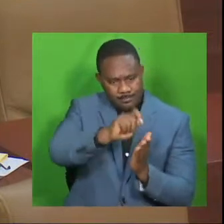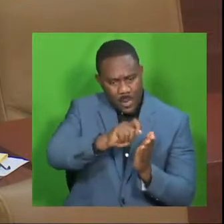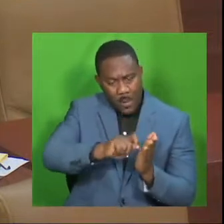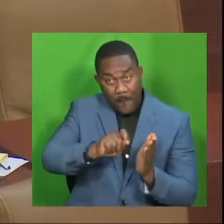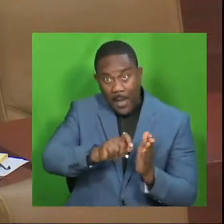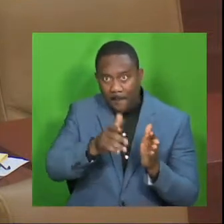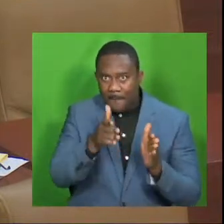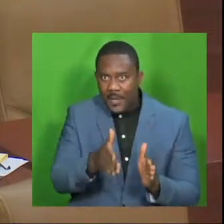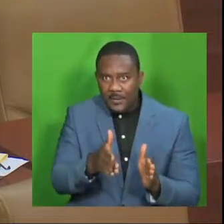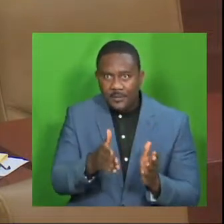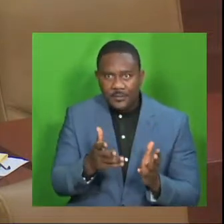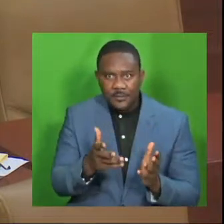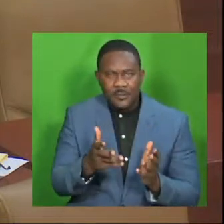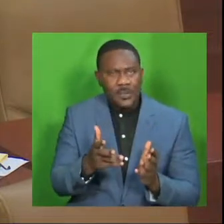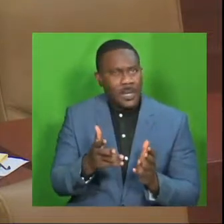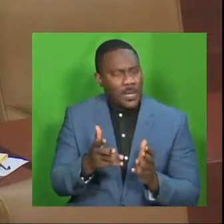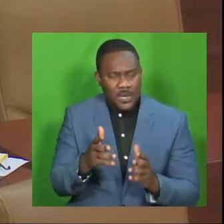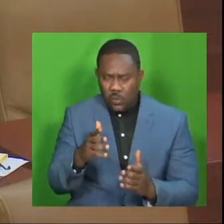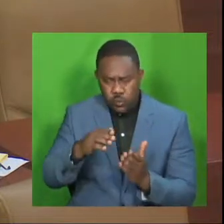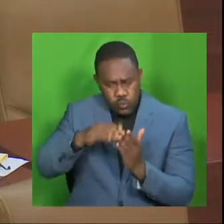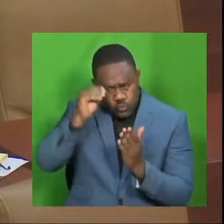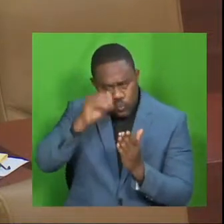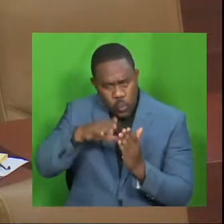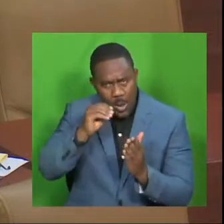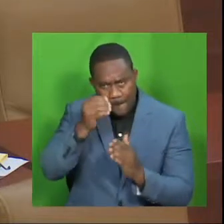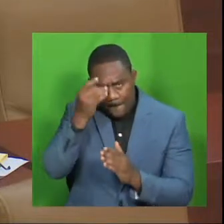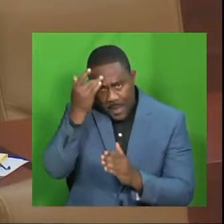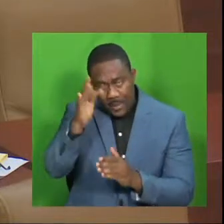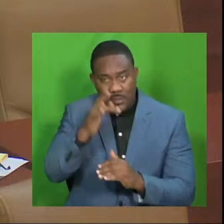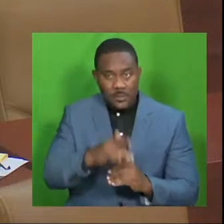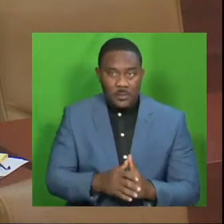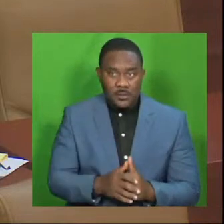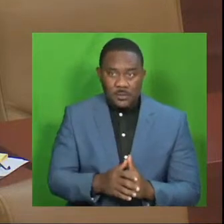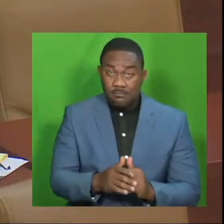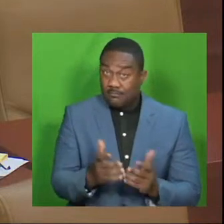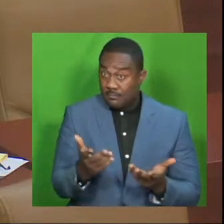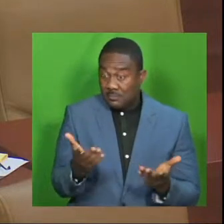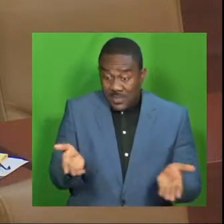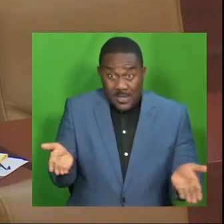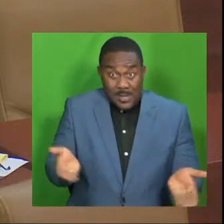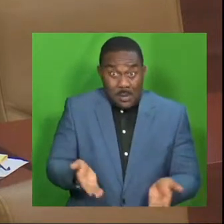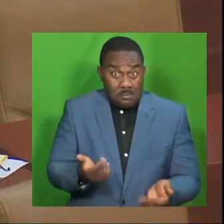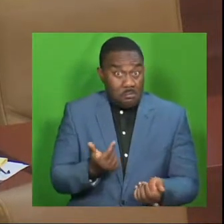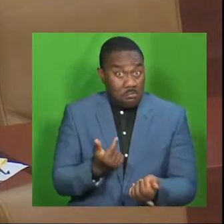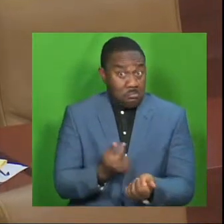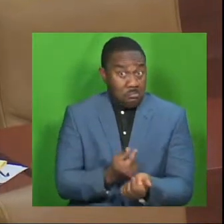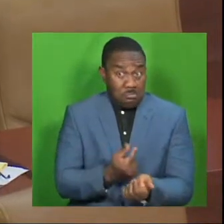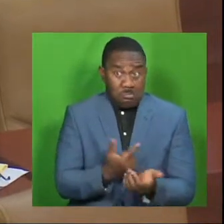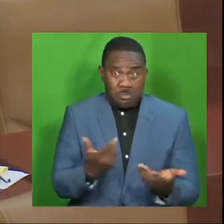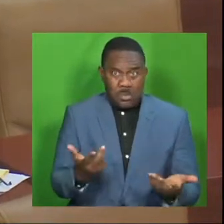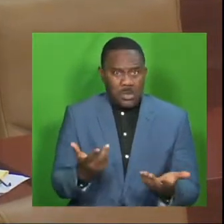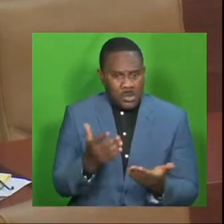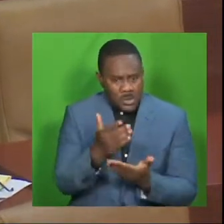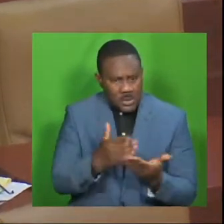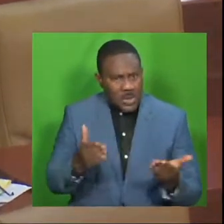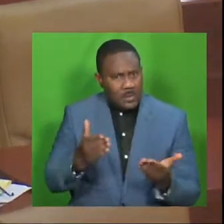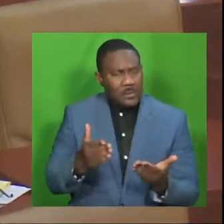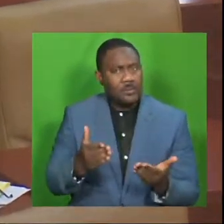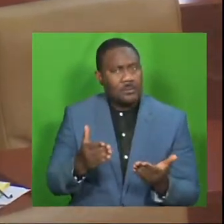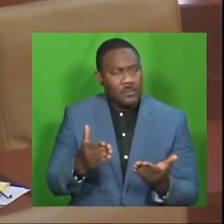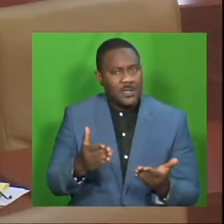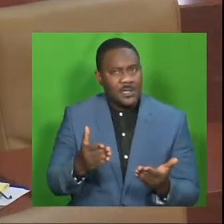them, and they are performing so well. They are physically challenged in this country who are so learned and